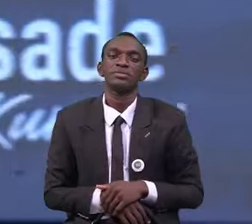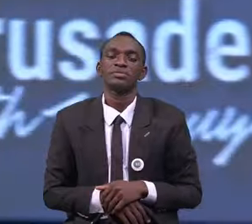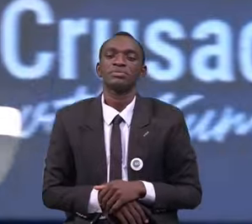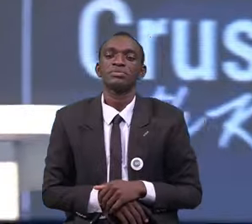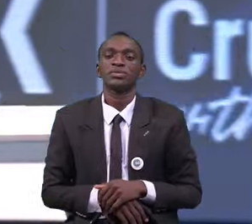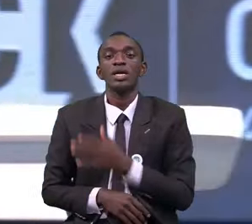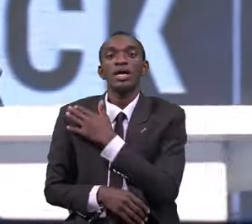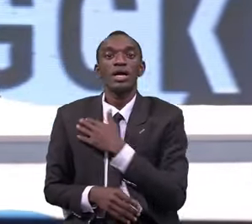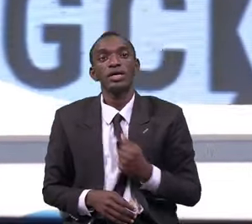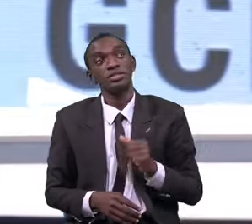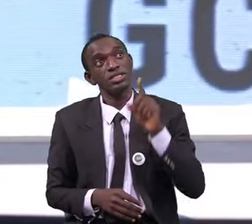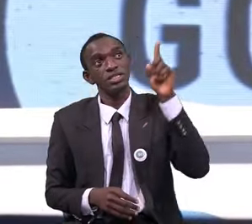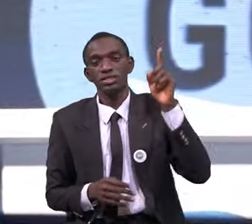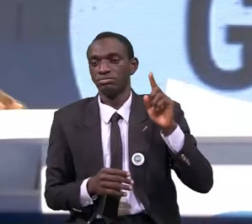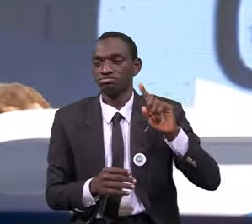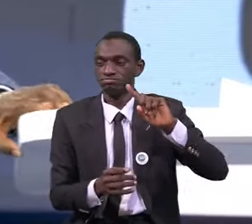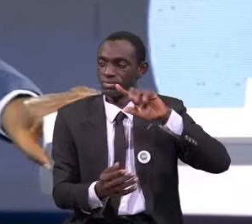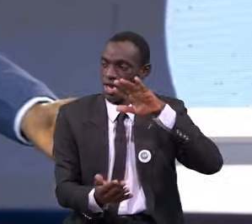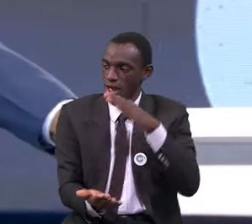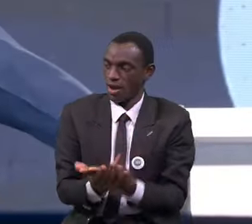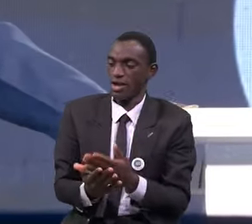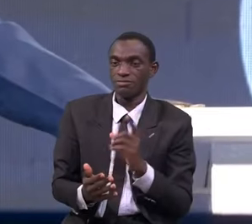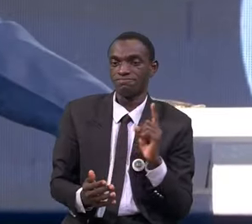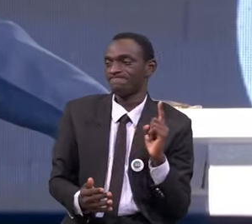And he came and touched the bear.